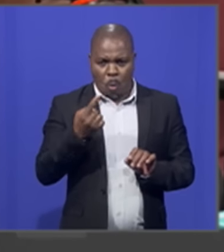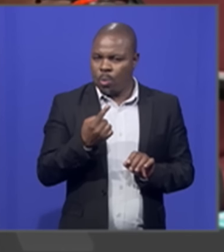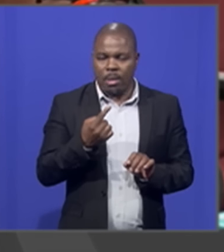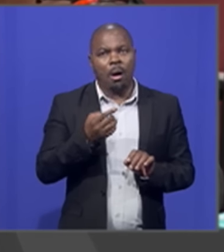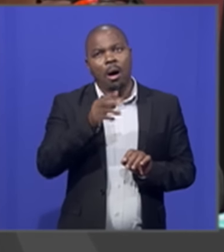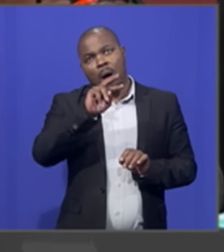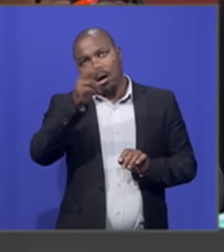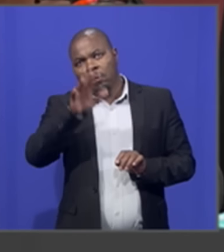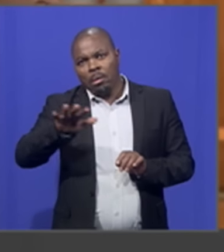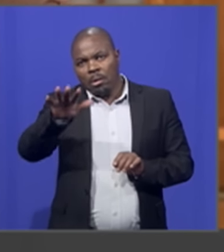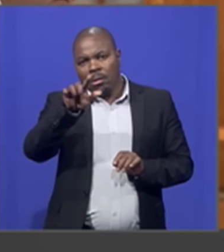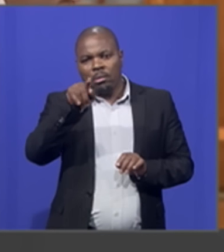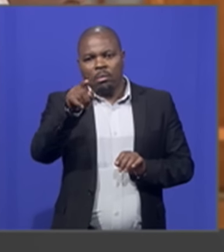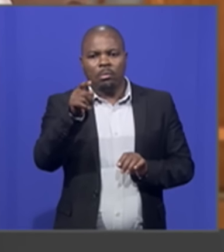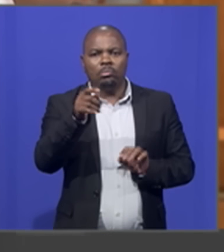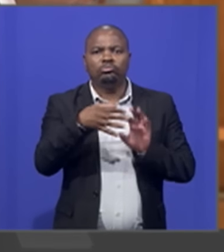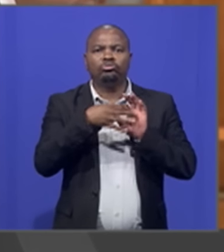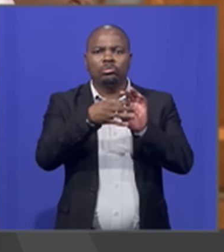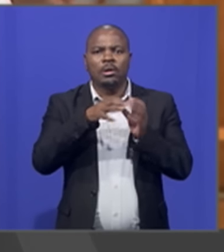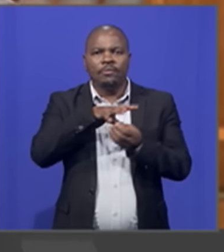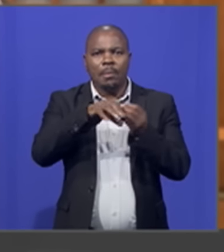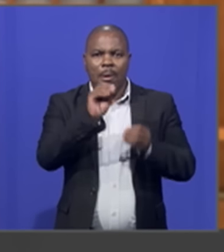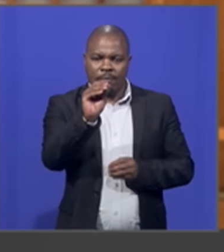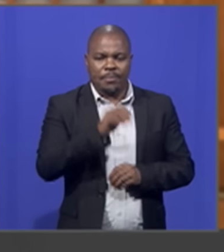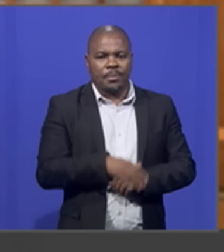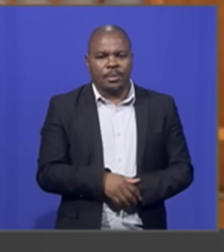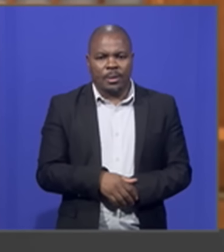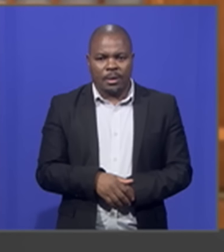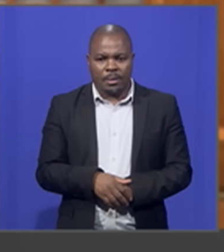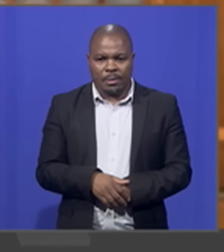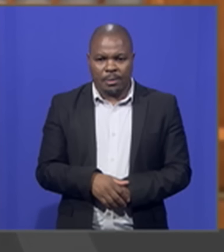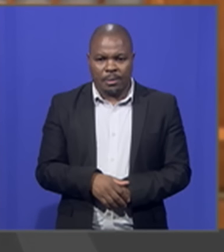se leshano. My submission is that His Lordship